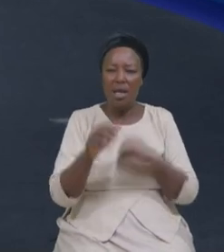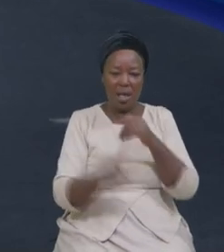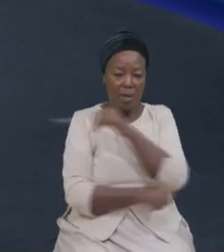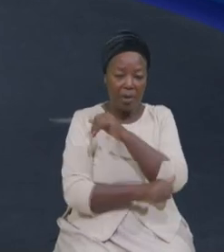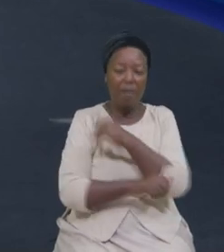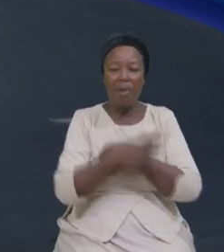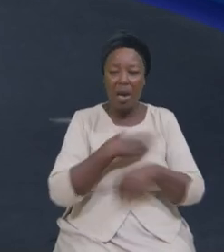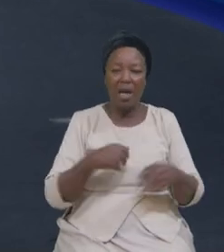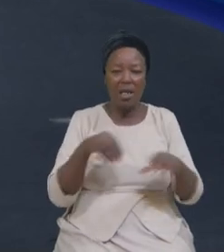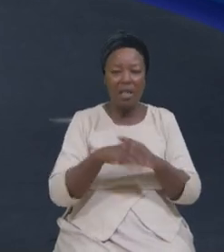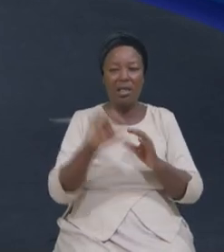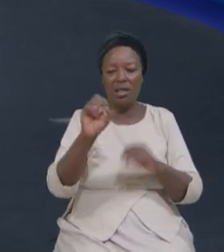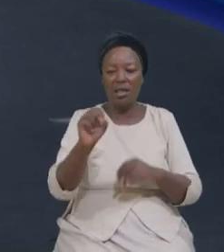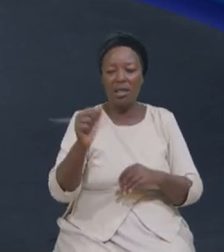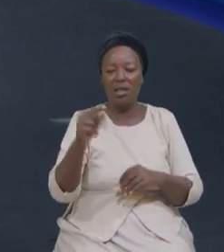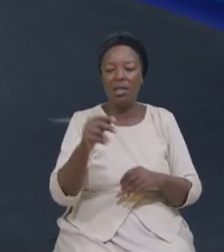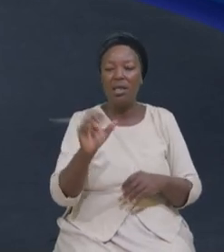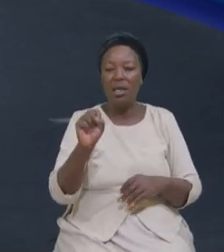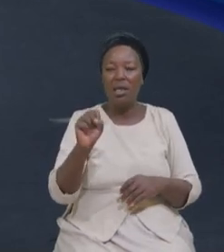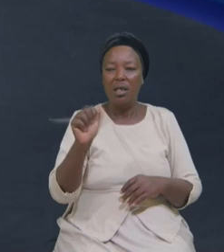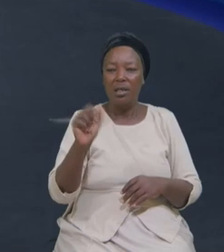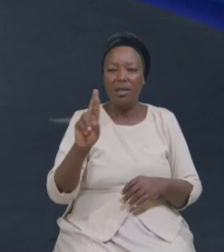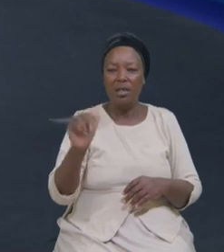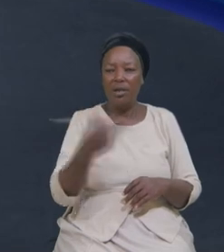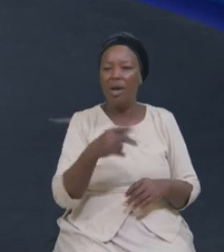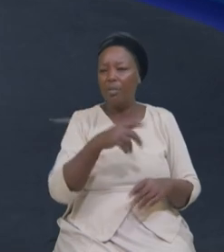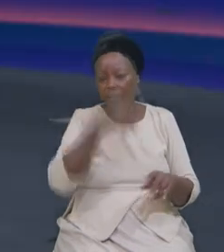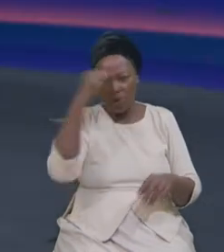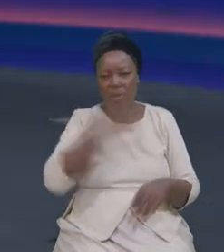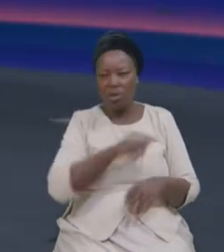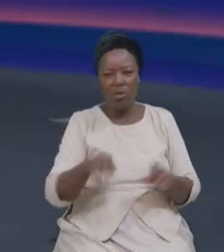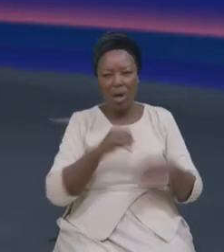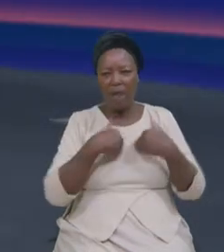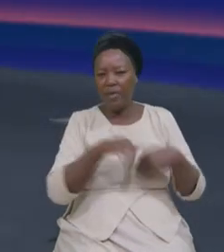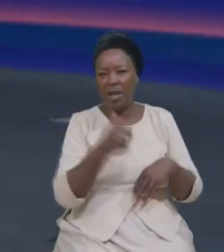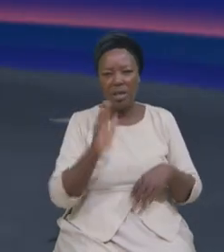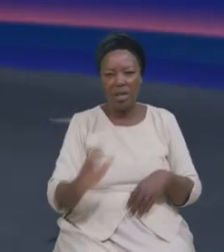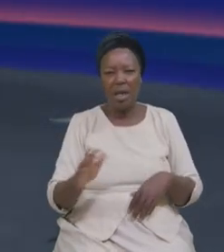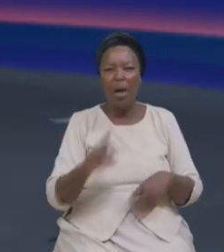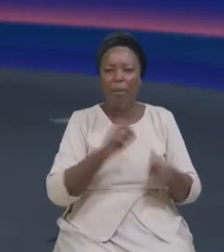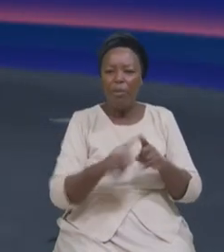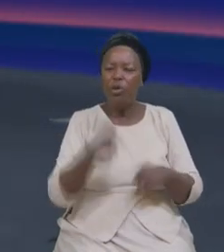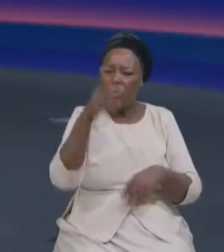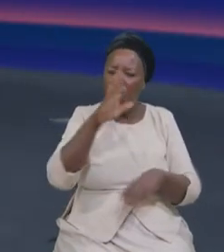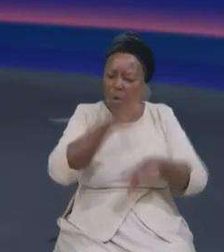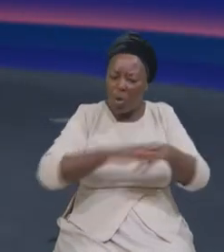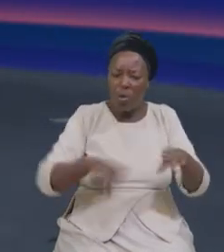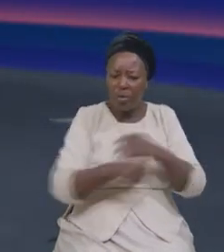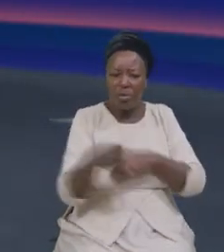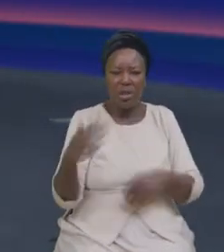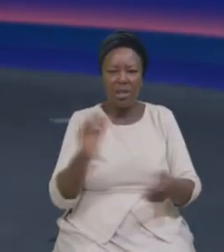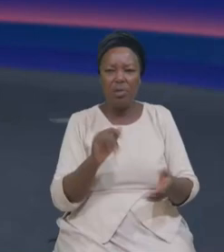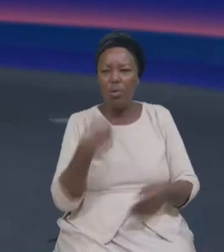any child. But God quickens the dead and call it those things which be not